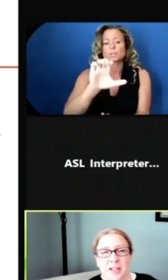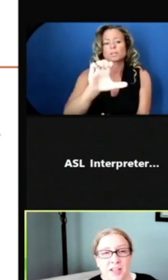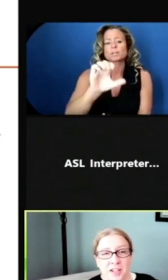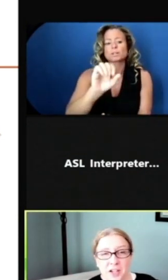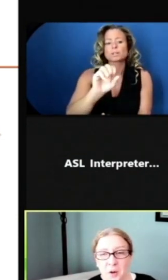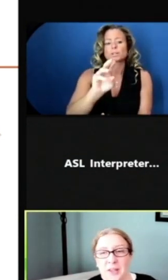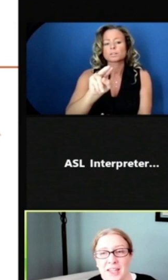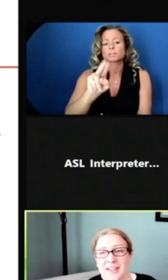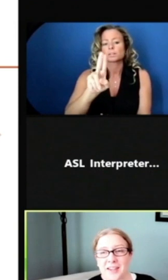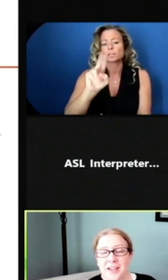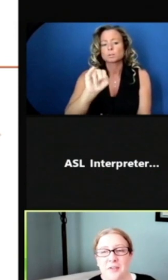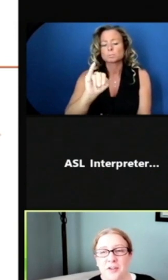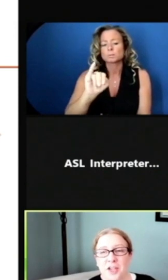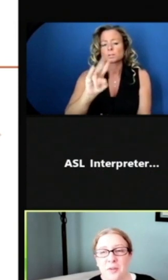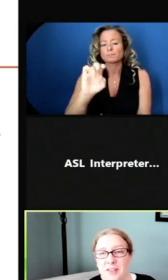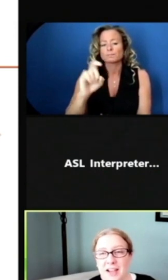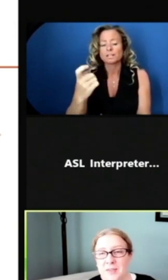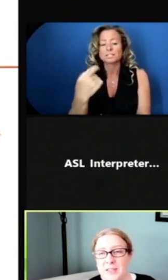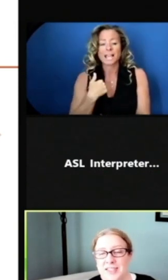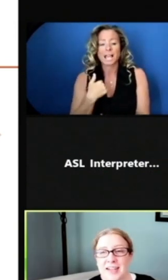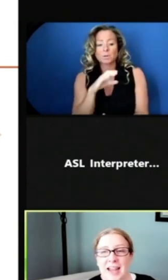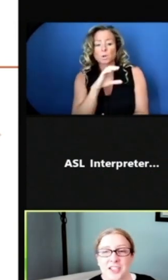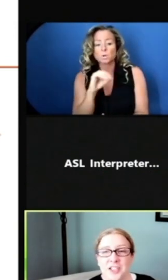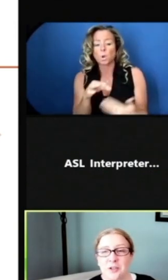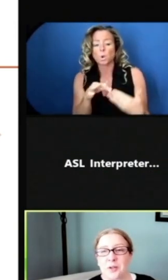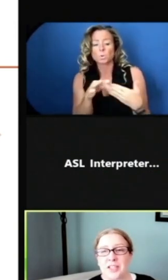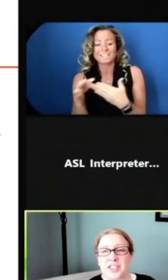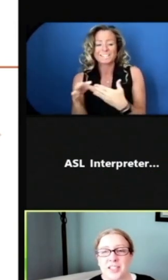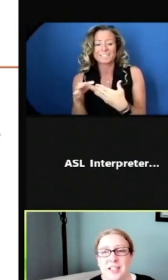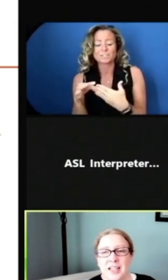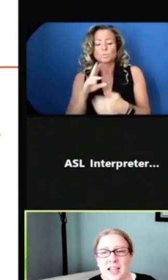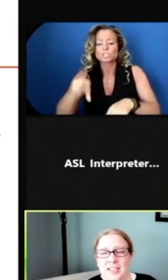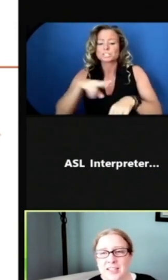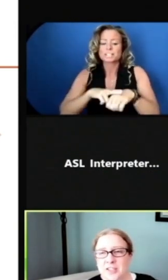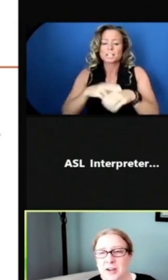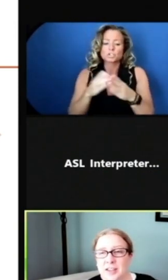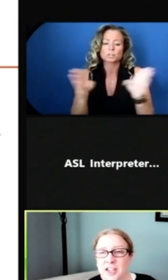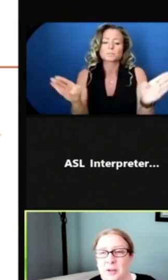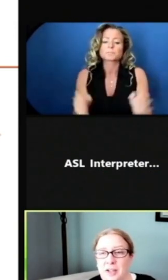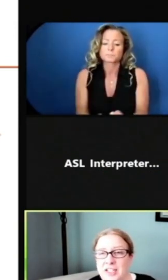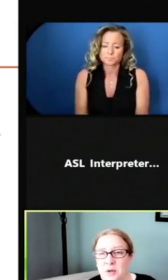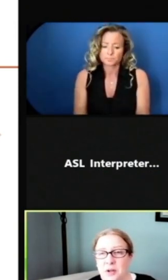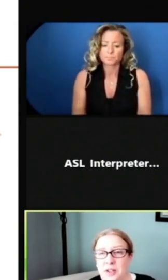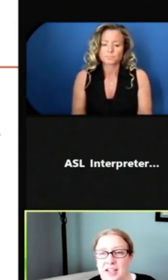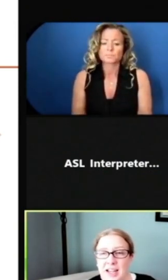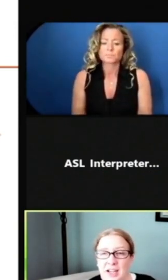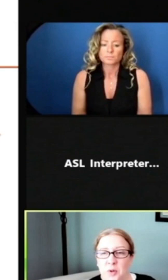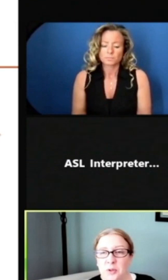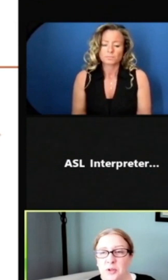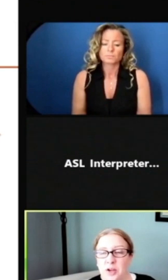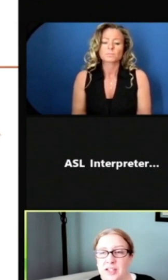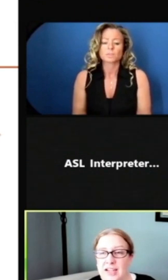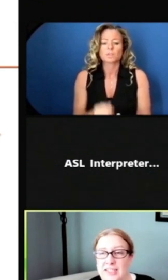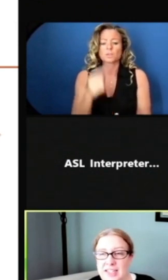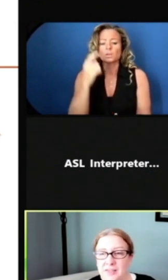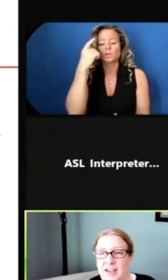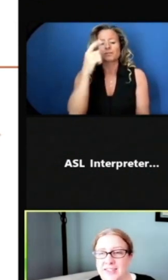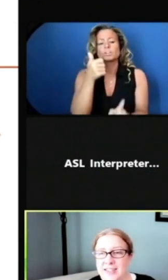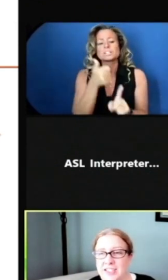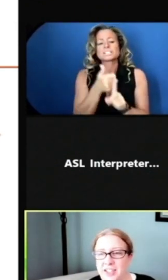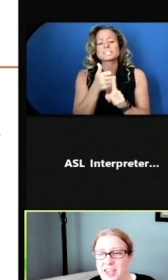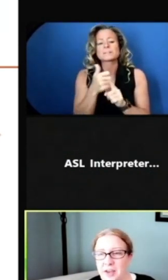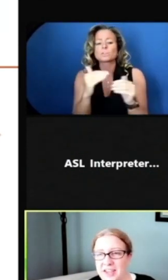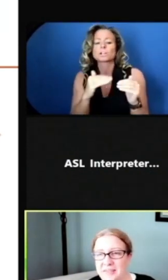So I'm the co-lead for CommuniVax, which is a national coalition to strengthen the community's role in an equitable